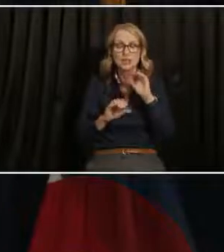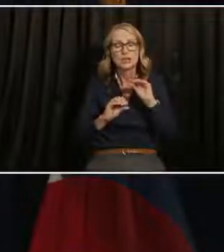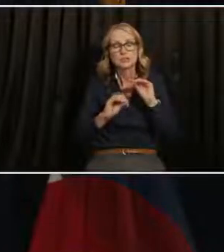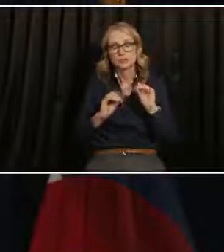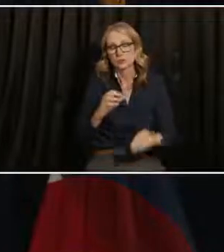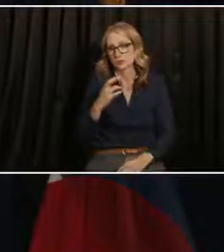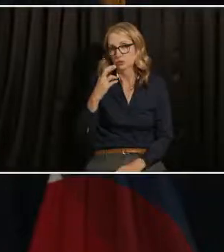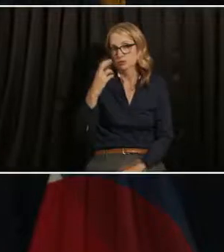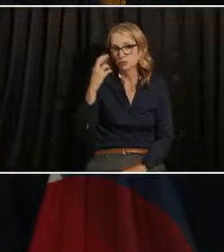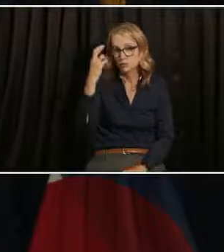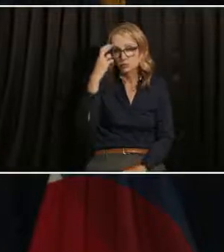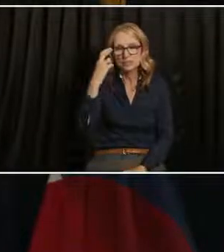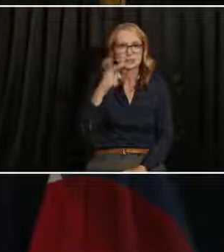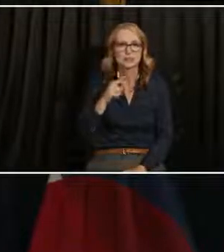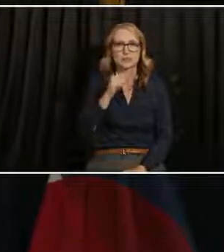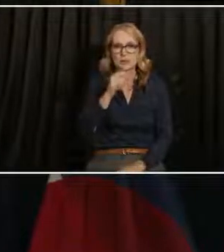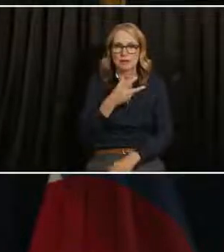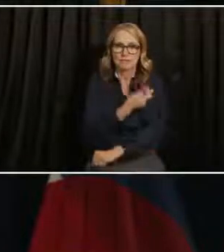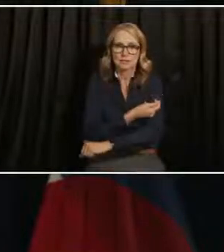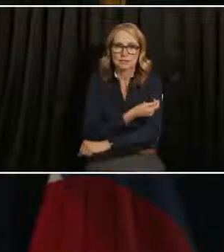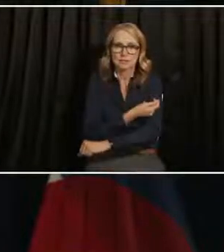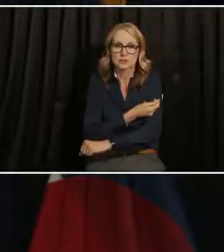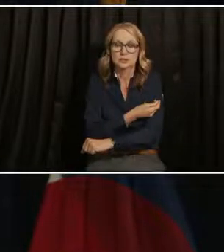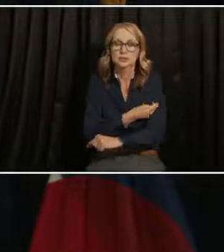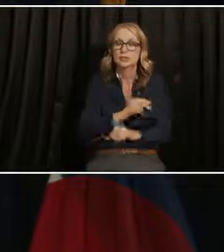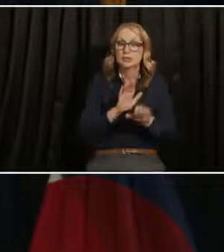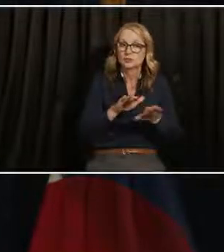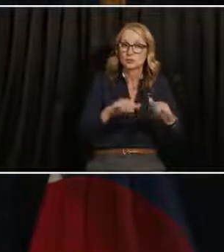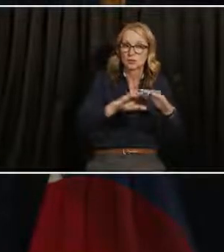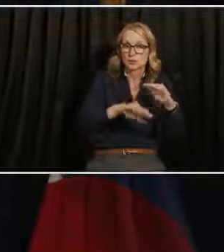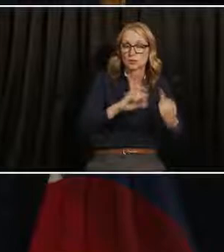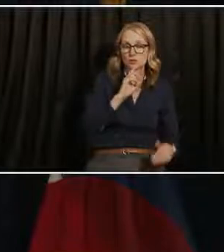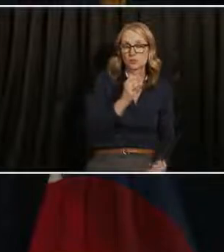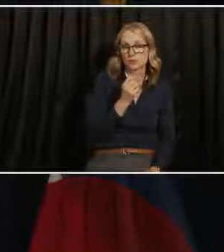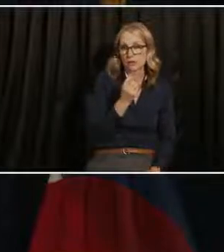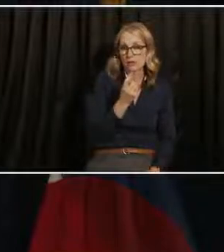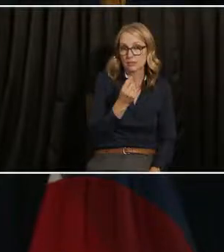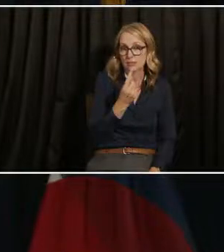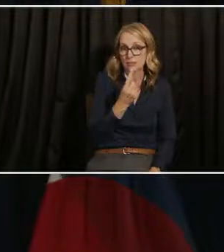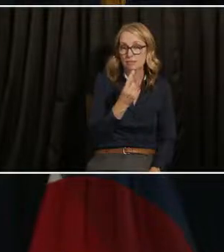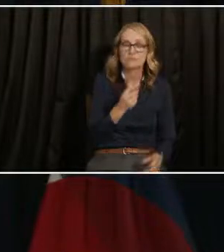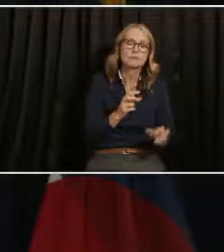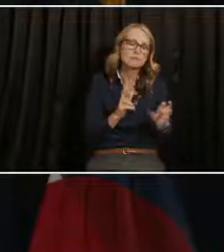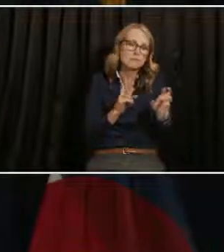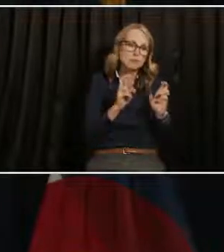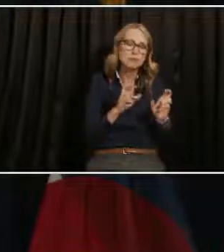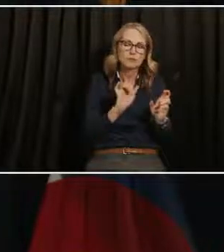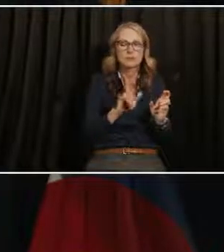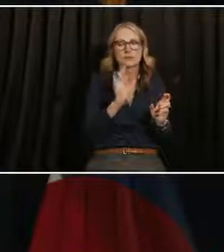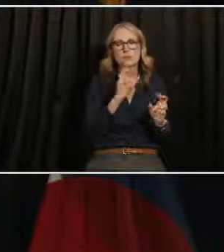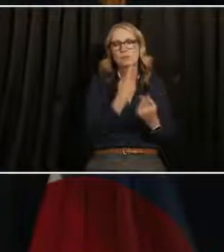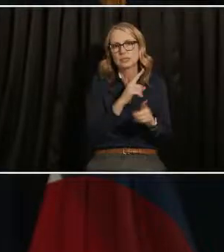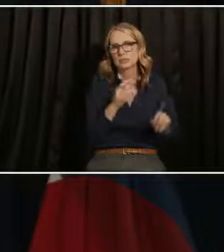be hospitalized. If they are 11 and under, we are hopeful that news will be delivered soon and that they will